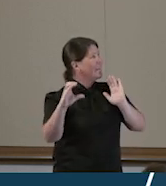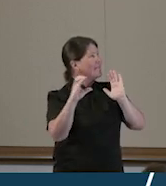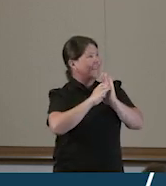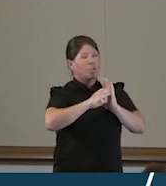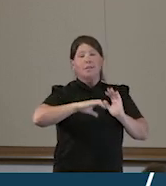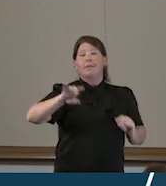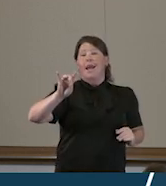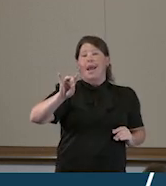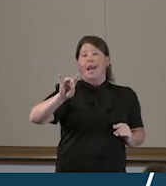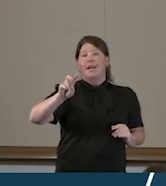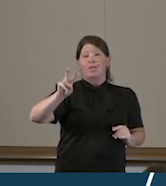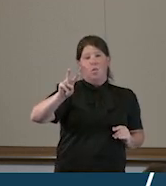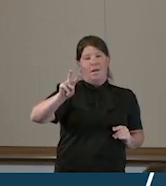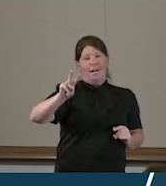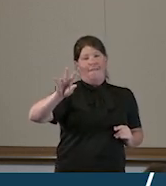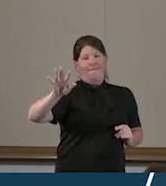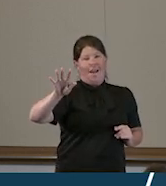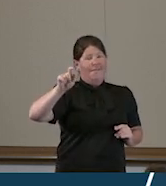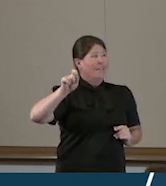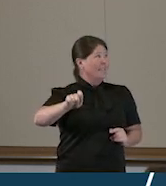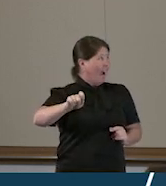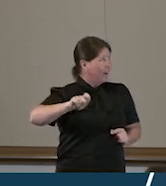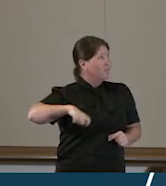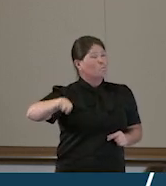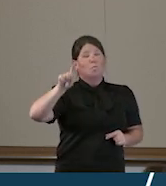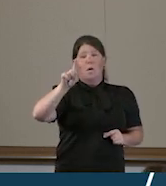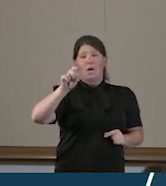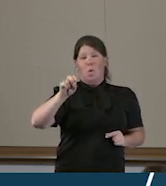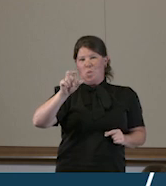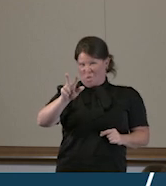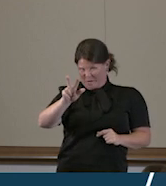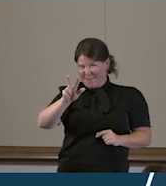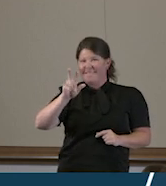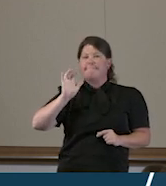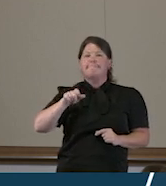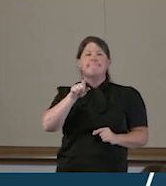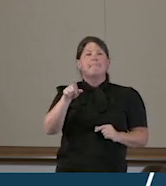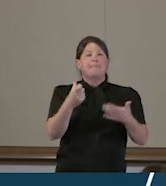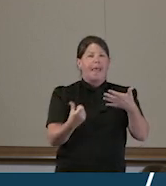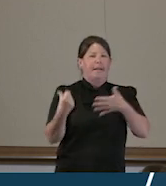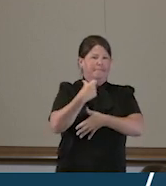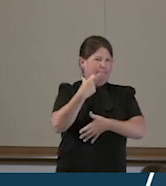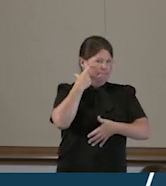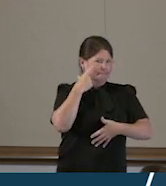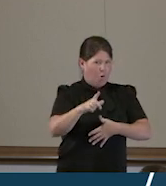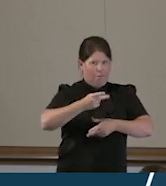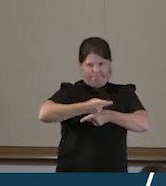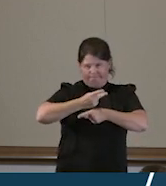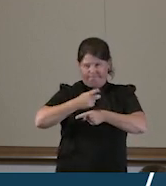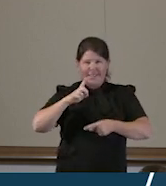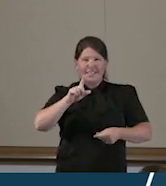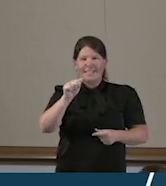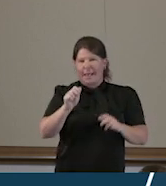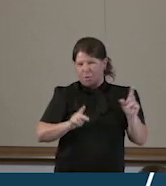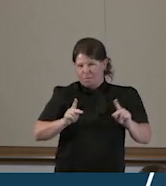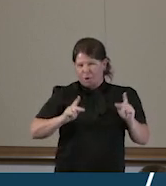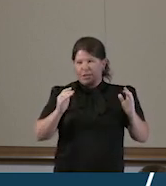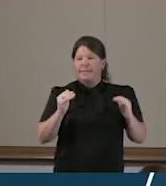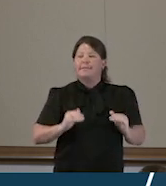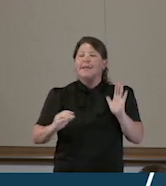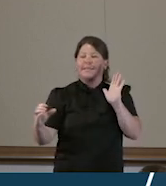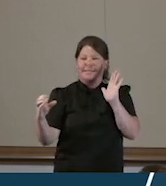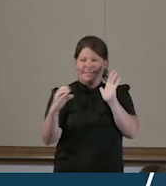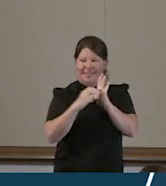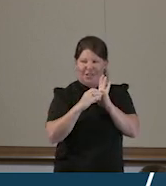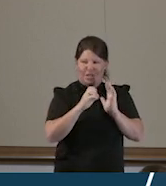825.103 of the Florida statutes, which is exploitation of the elderly or disabled persons. Section 709.2114 of the Florida